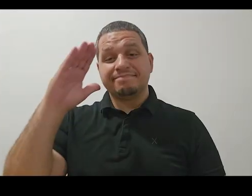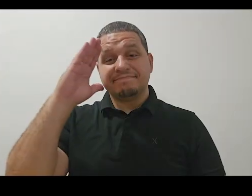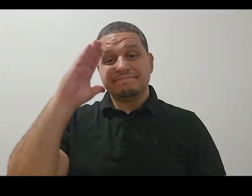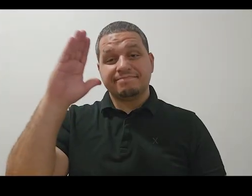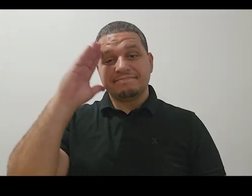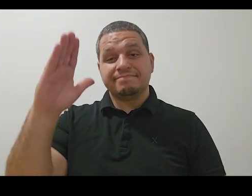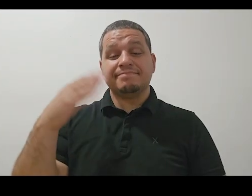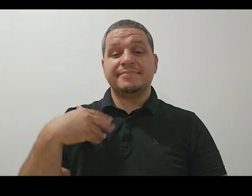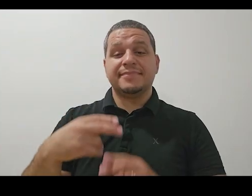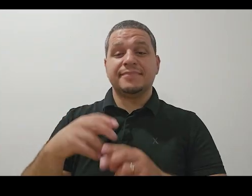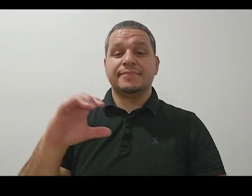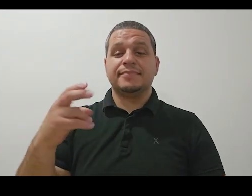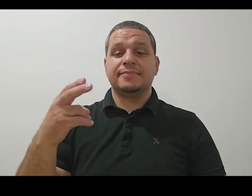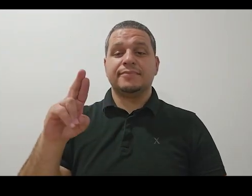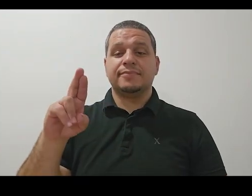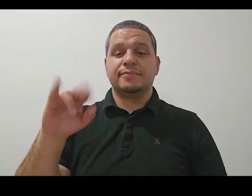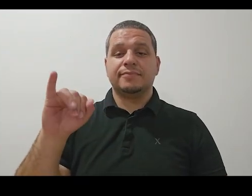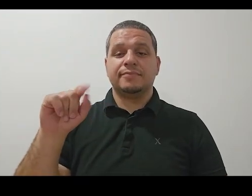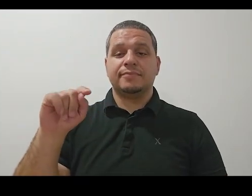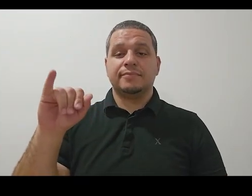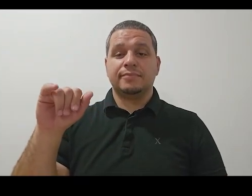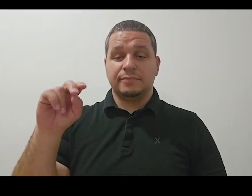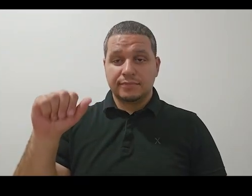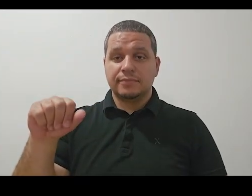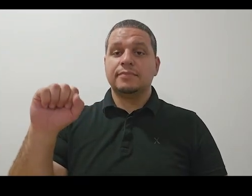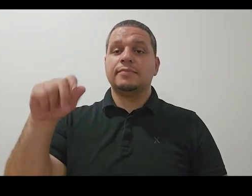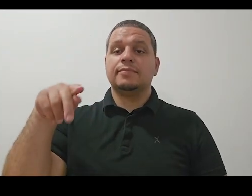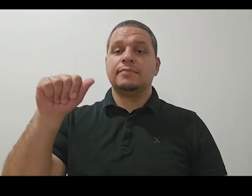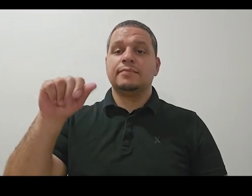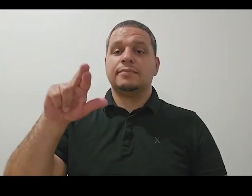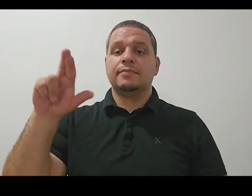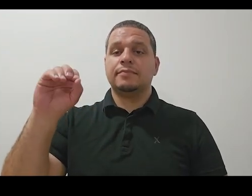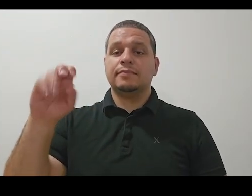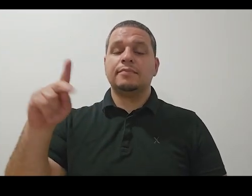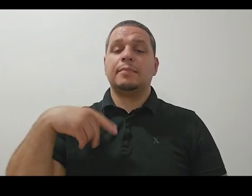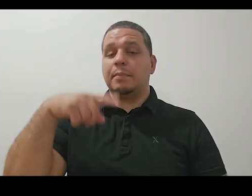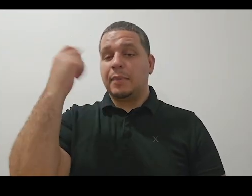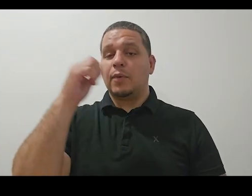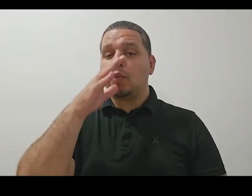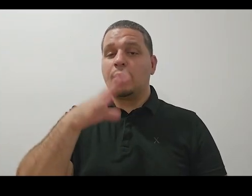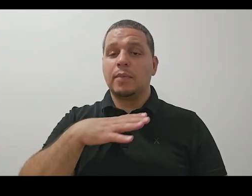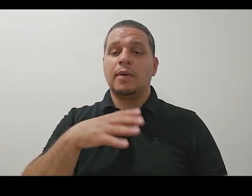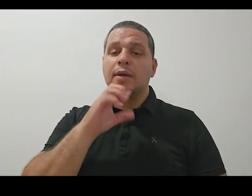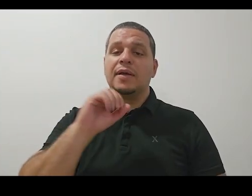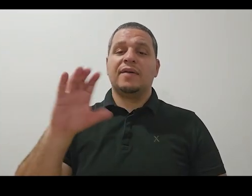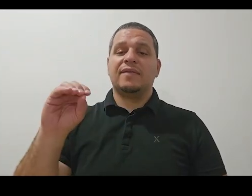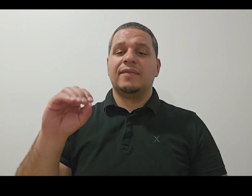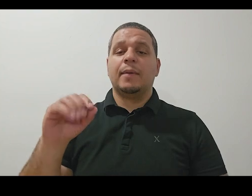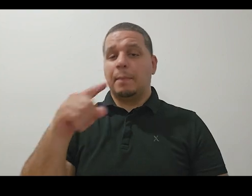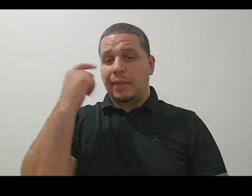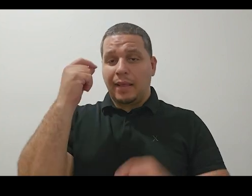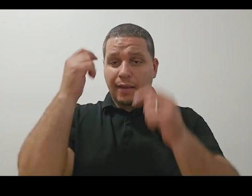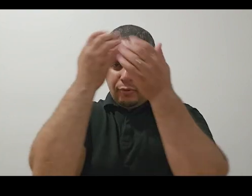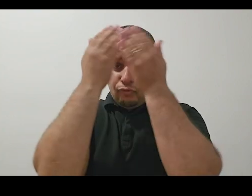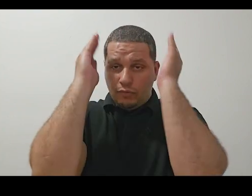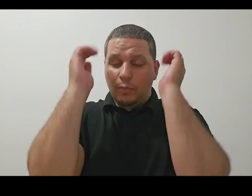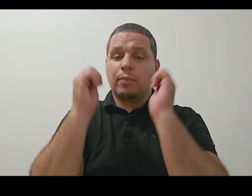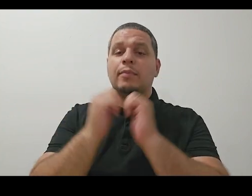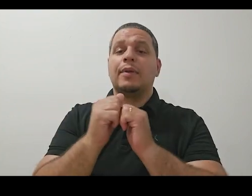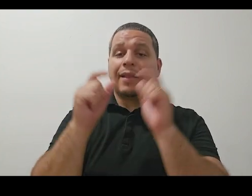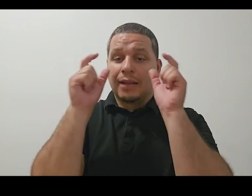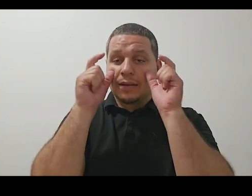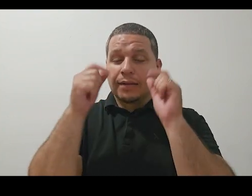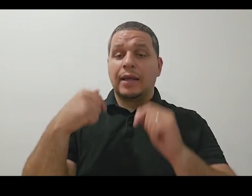My name is Christina Sparrow. I'm a Black woman in my 50s. I'm wearing a head wrap and glasses, and I identify as she,